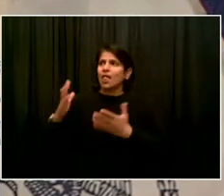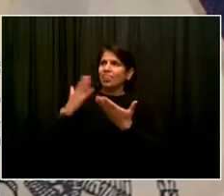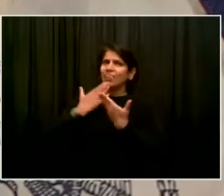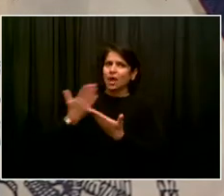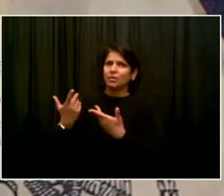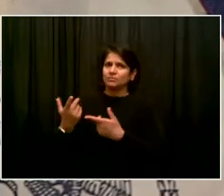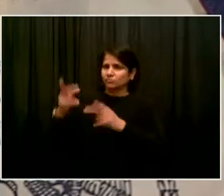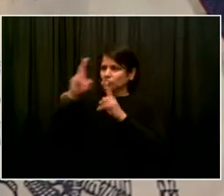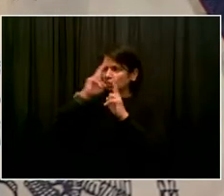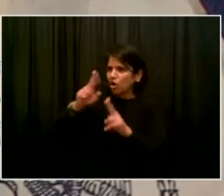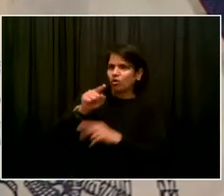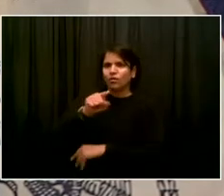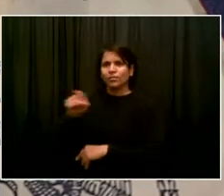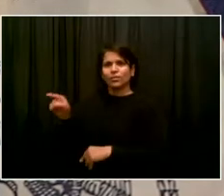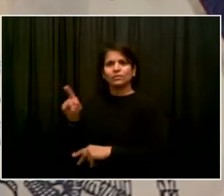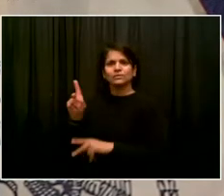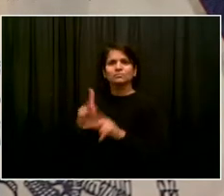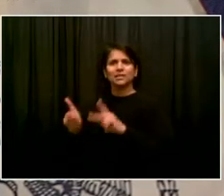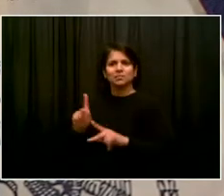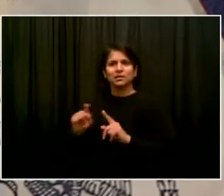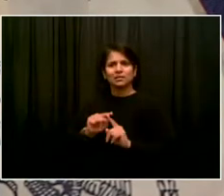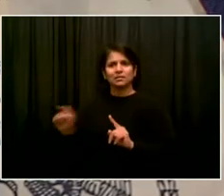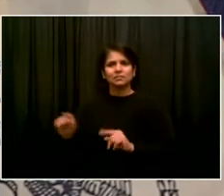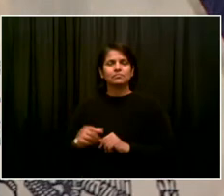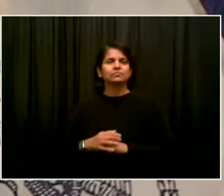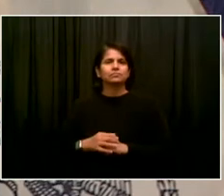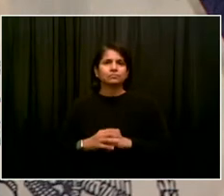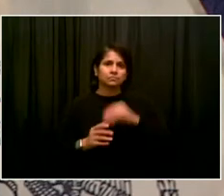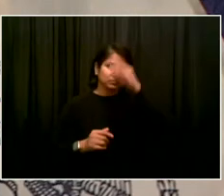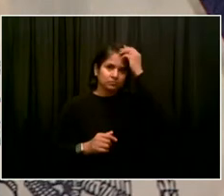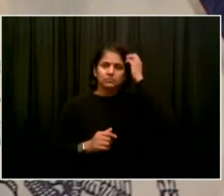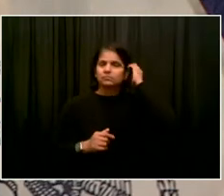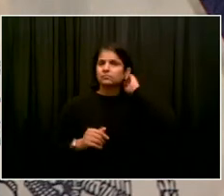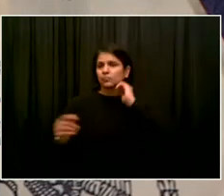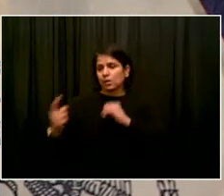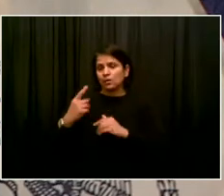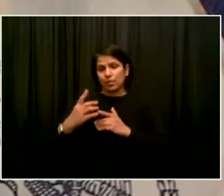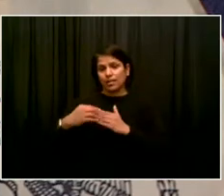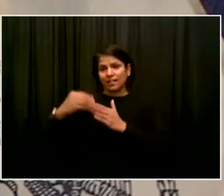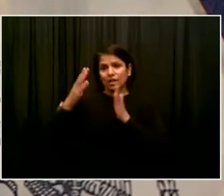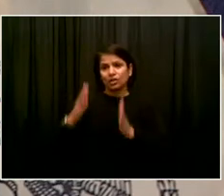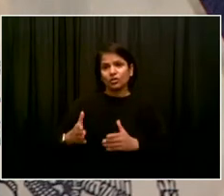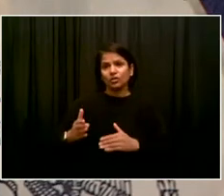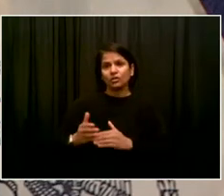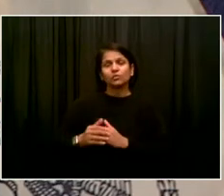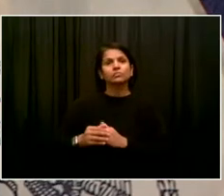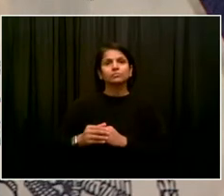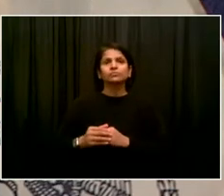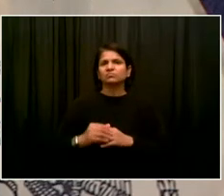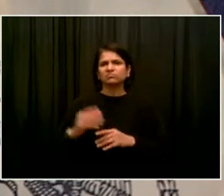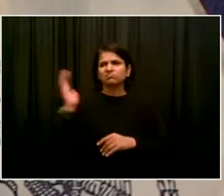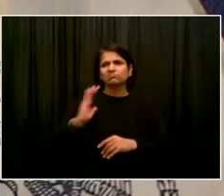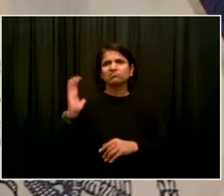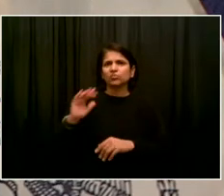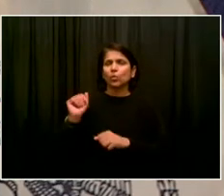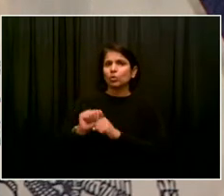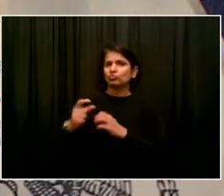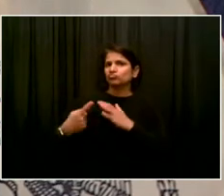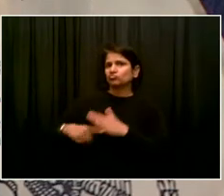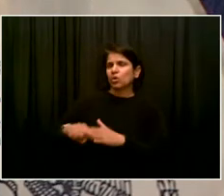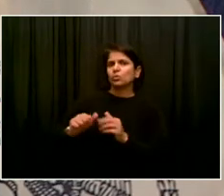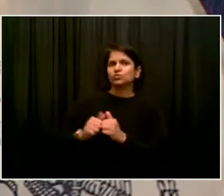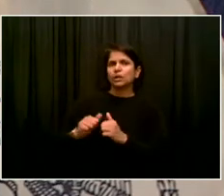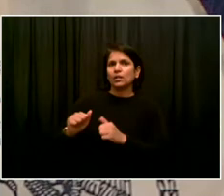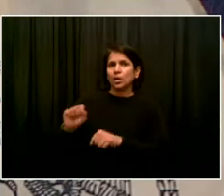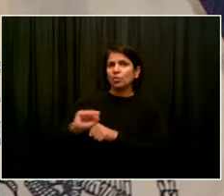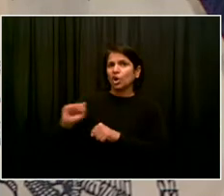from one of the leaders of this movement, one of the originals, one of the earliest leaders of this movement. But here today